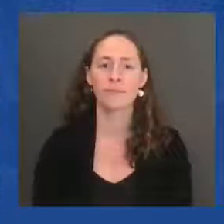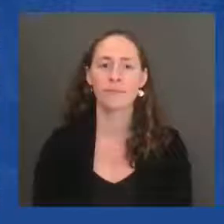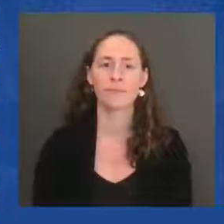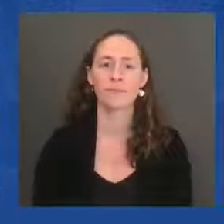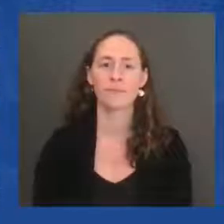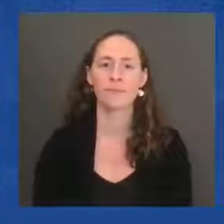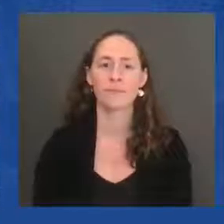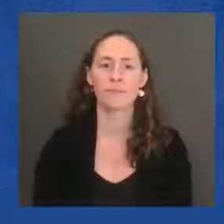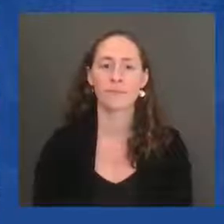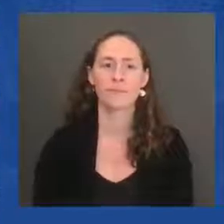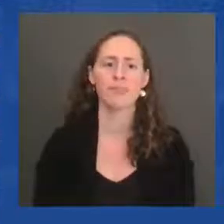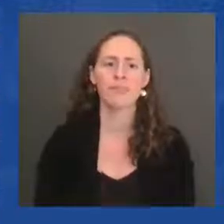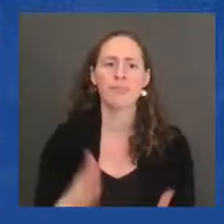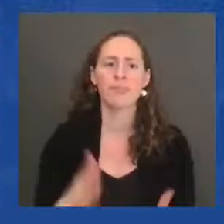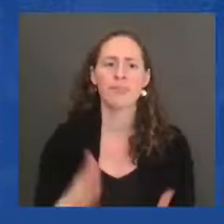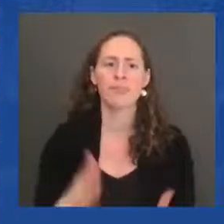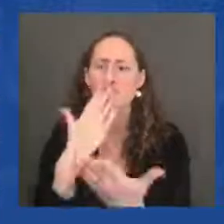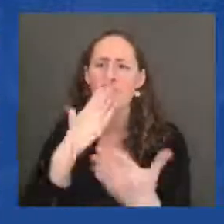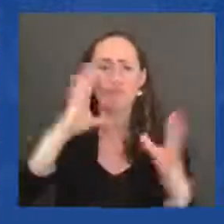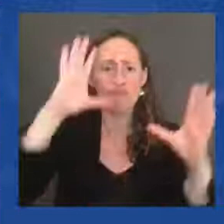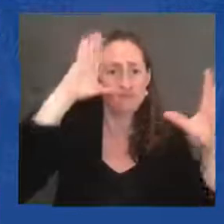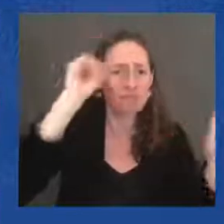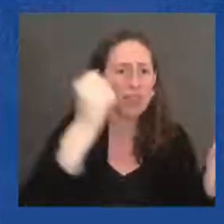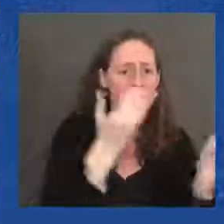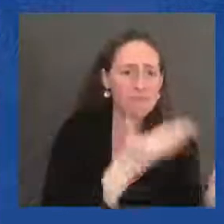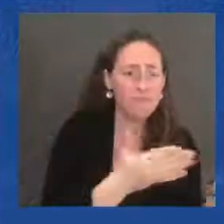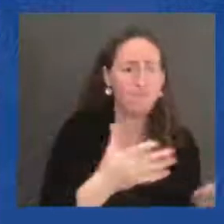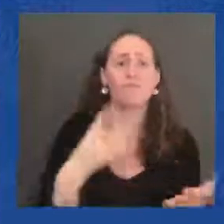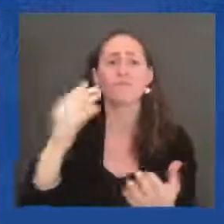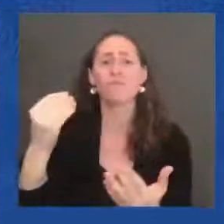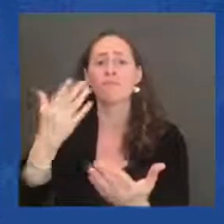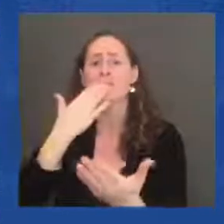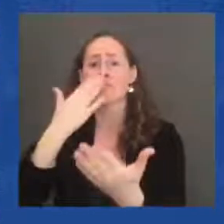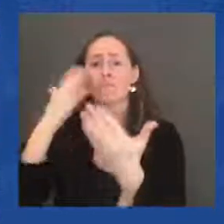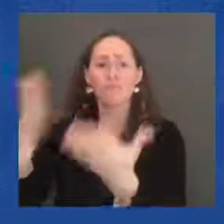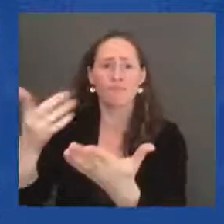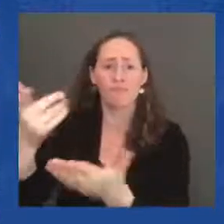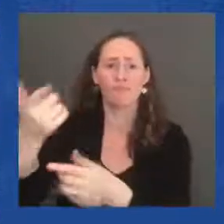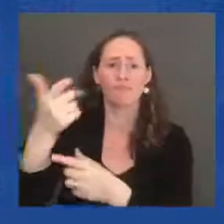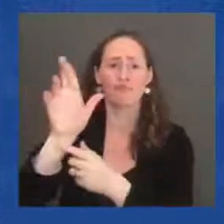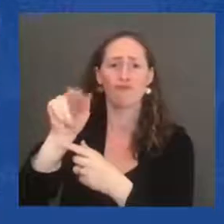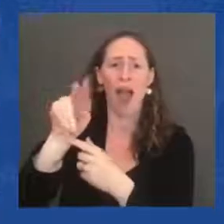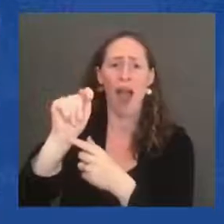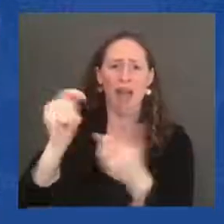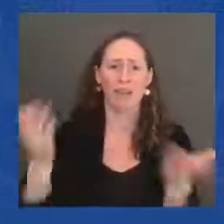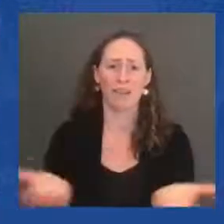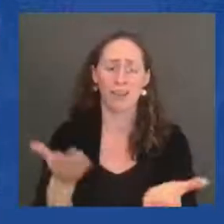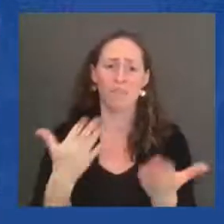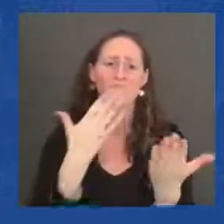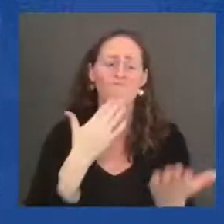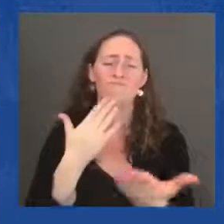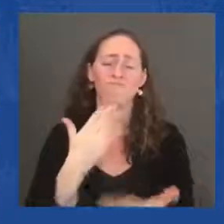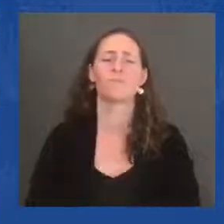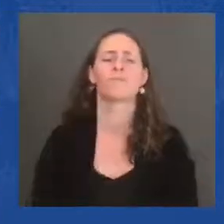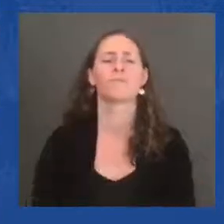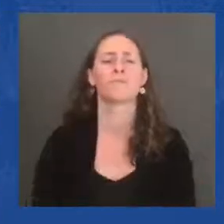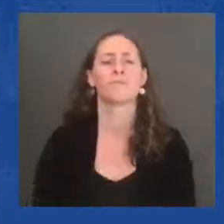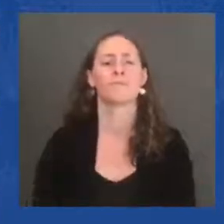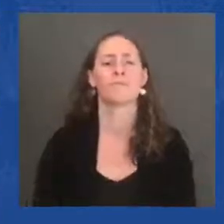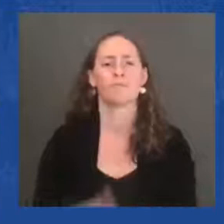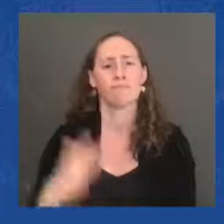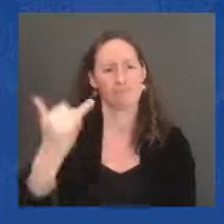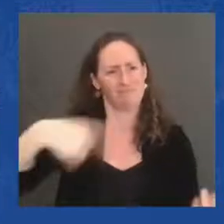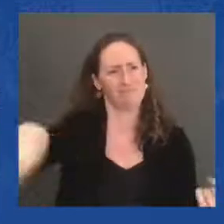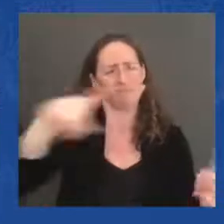deck in this facility, and all these people that work here are a result of years of saying what didn't work